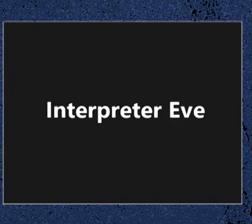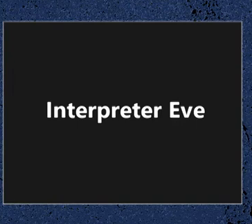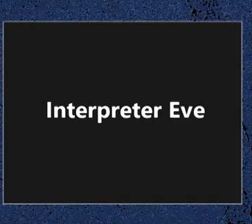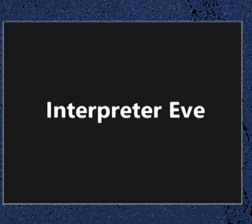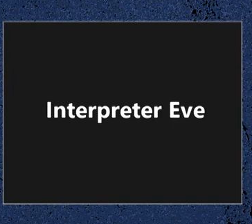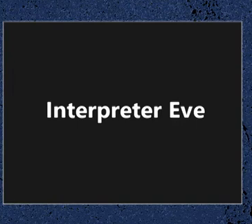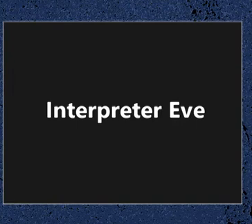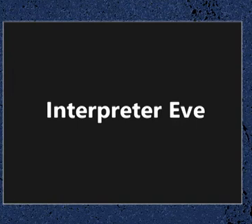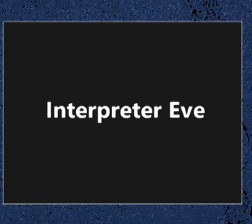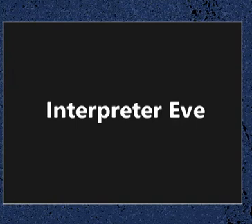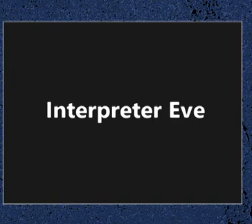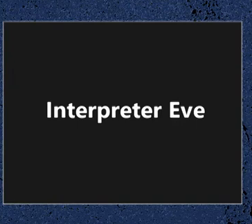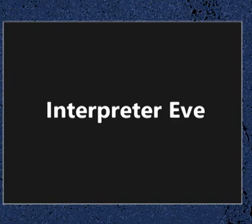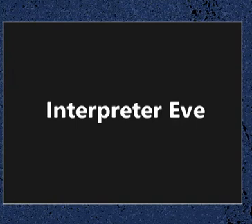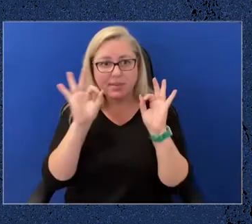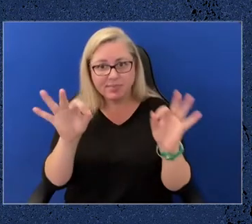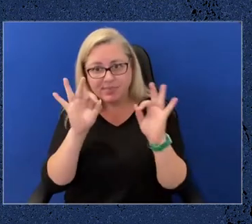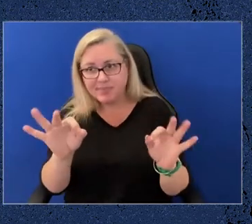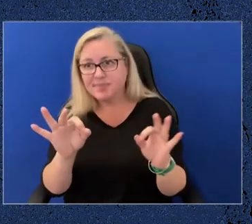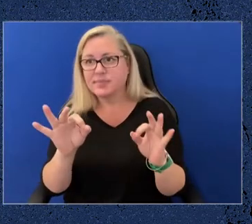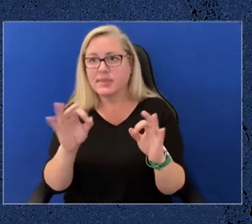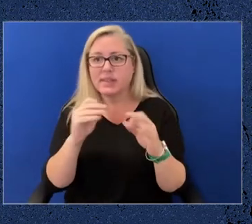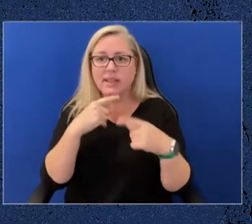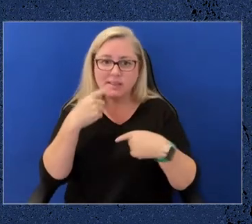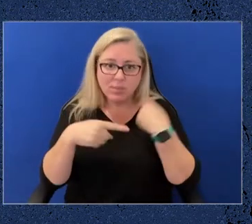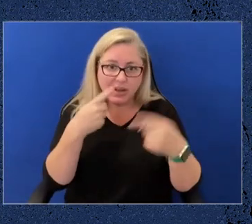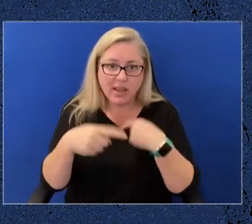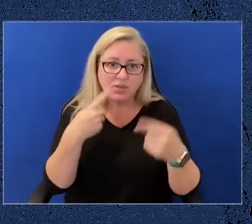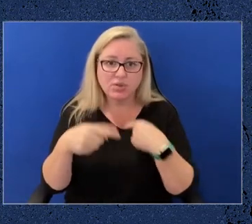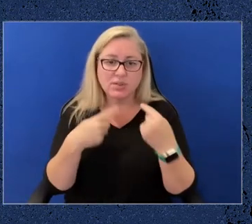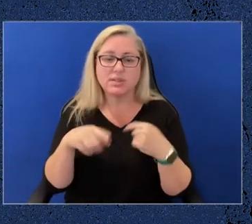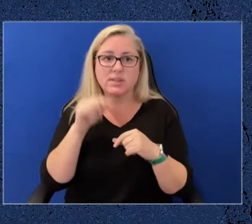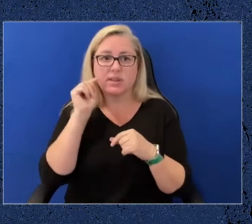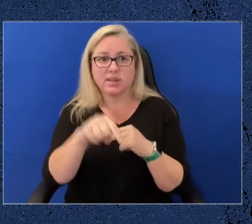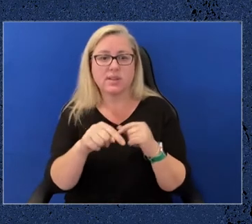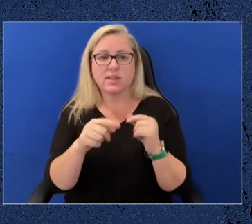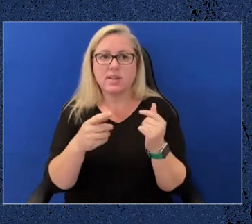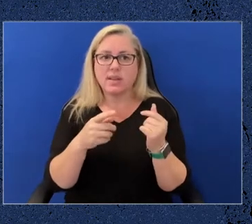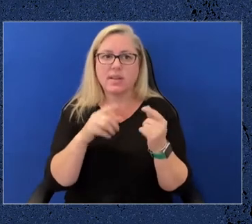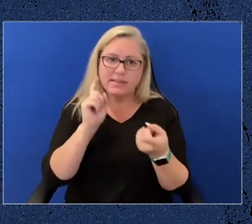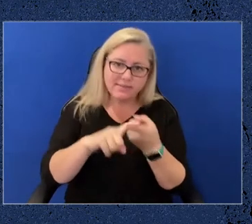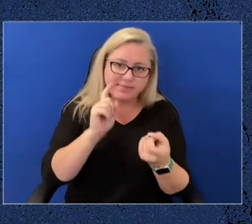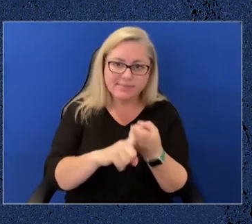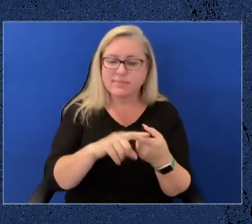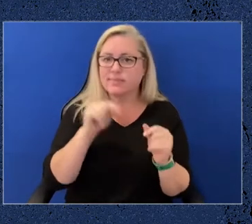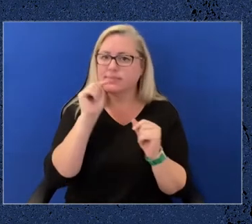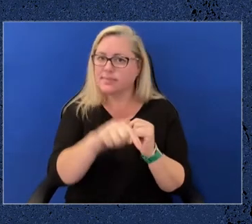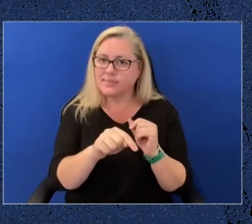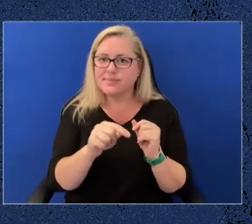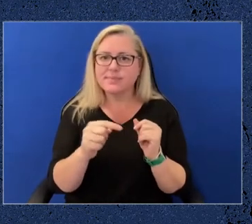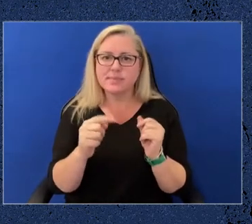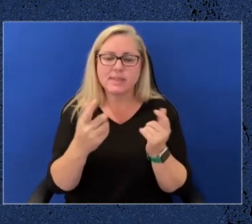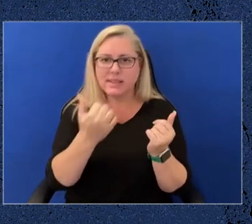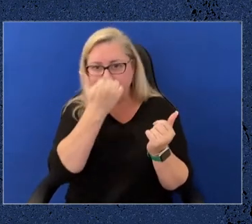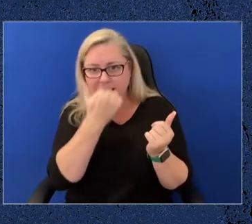and elegant explanation and theorem, you know, yet we kind of a disdaining of some of these really subtle and simple, and it's got to